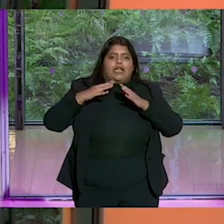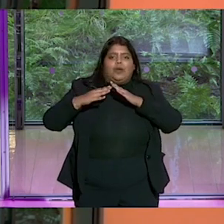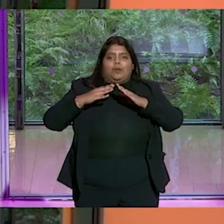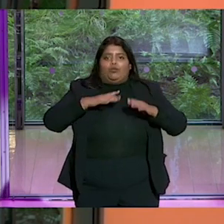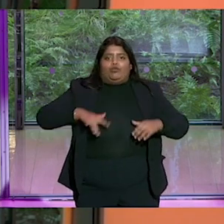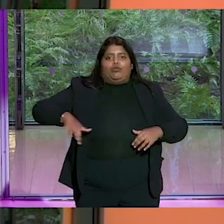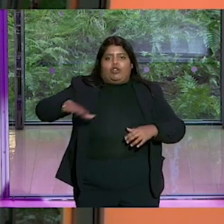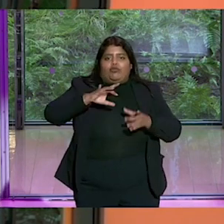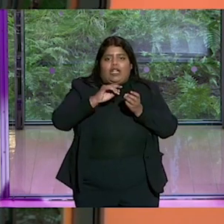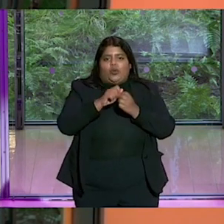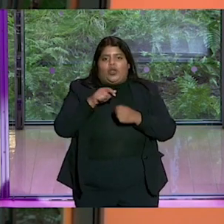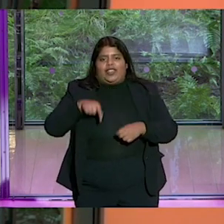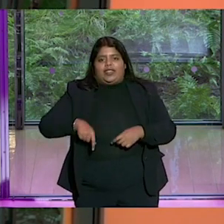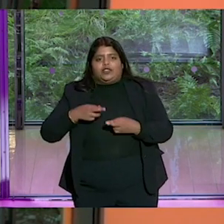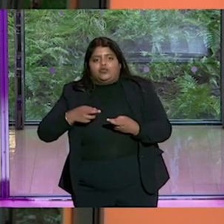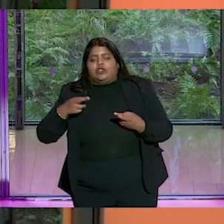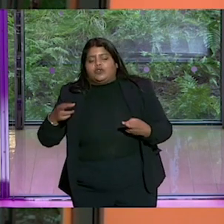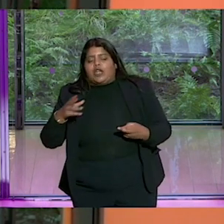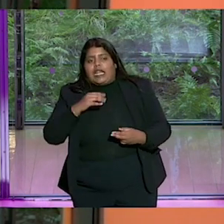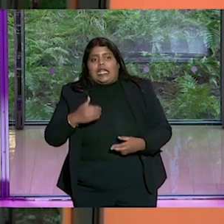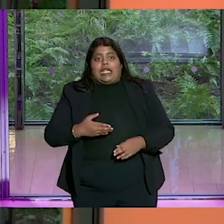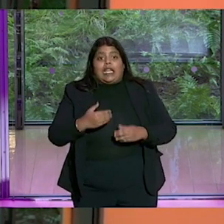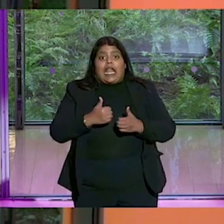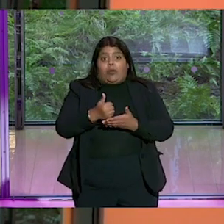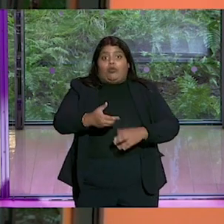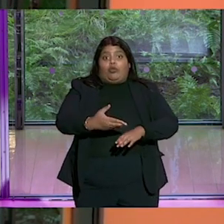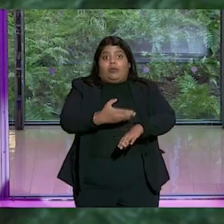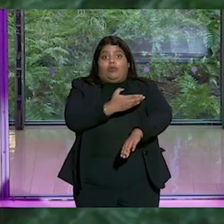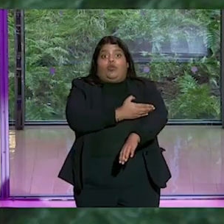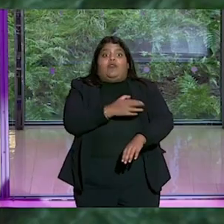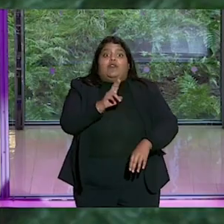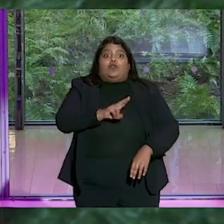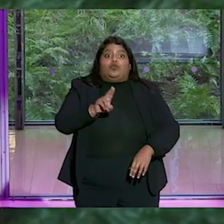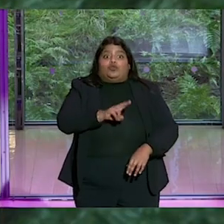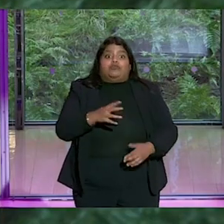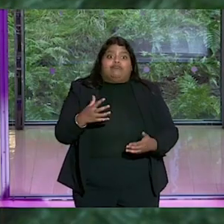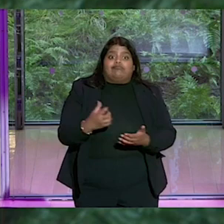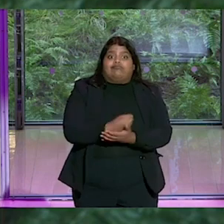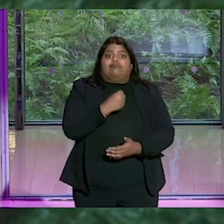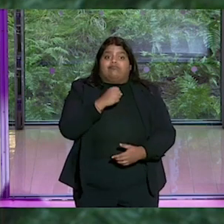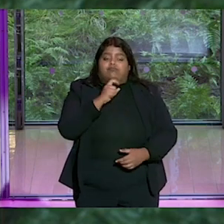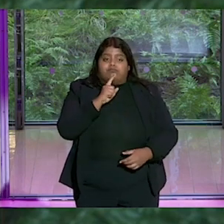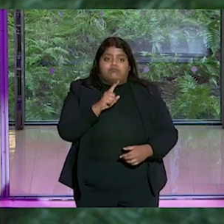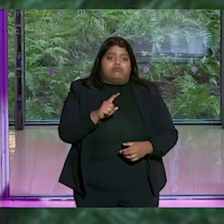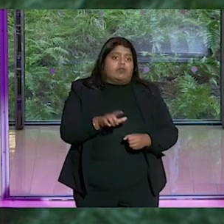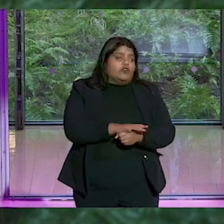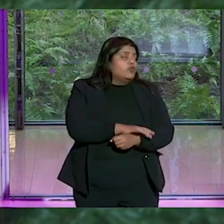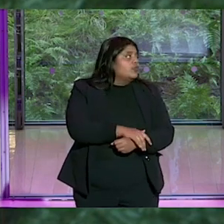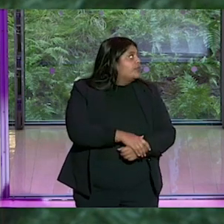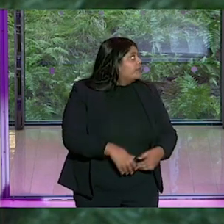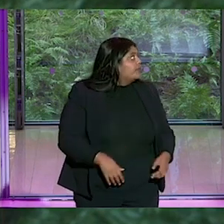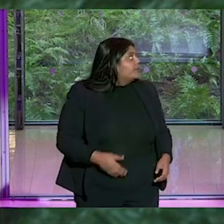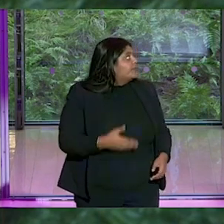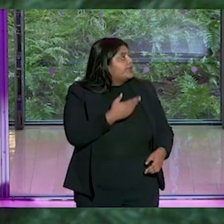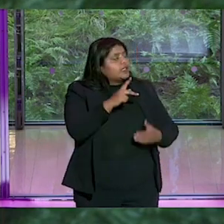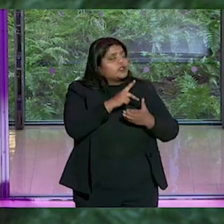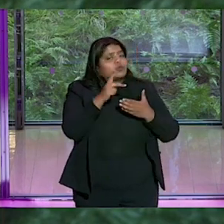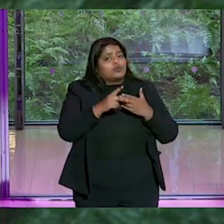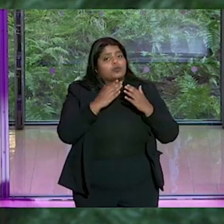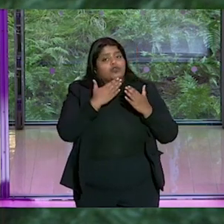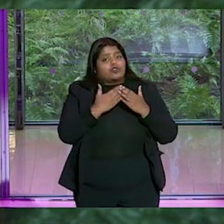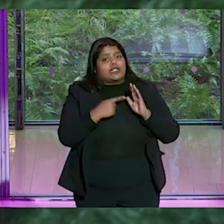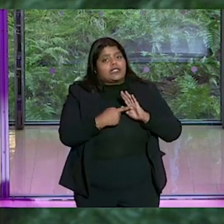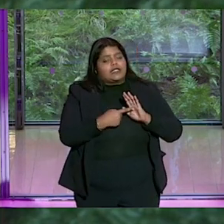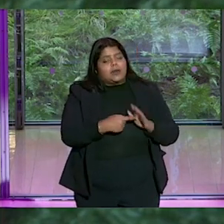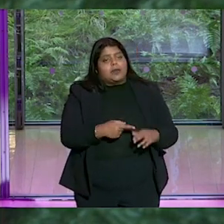tool that can help you get better at utilizing it fully. This forum is a perfect example of that. It also means that